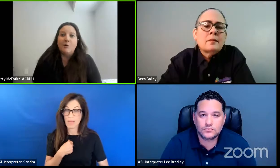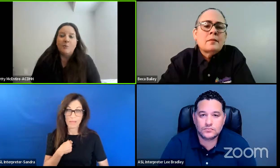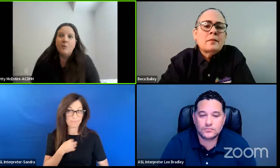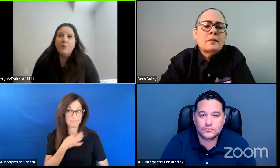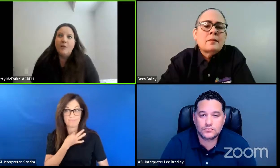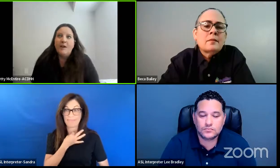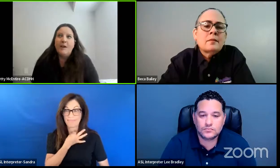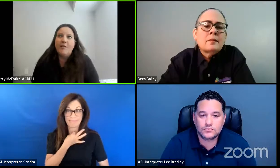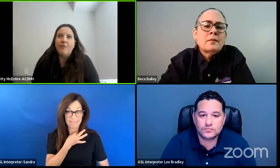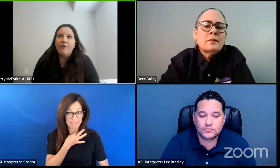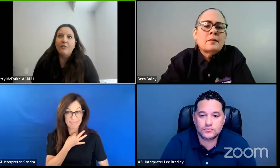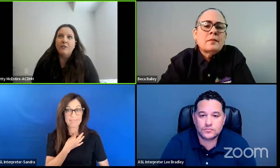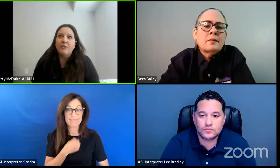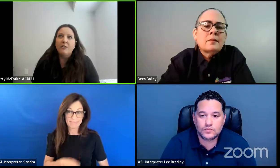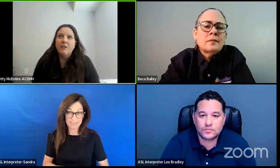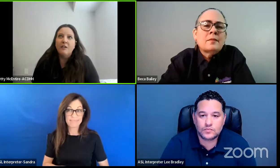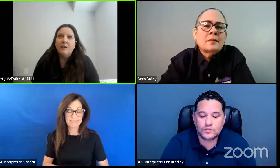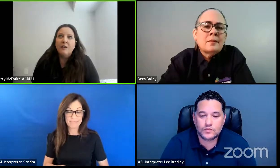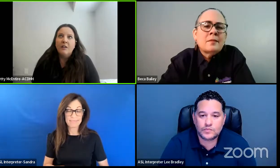curious. We have